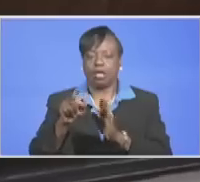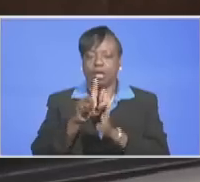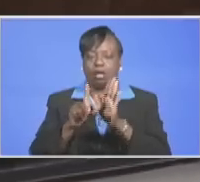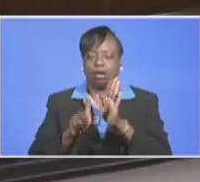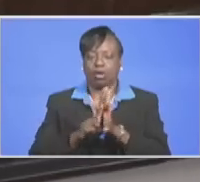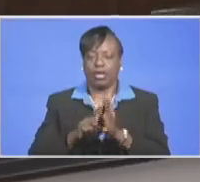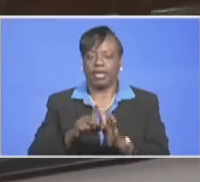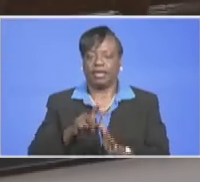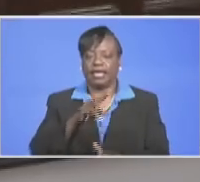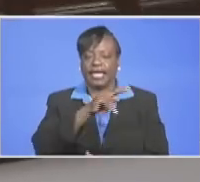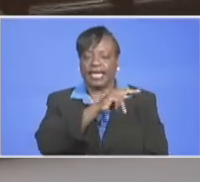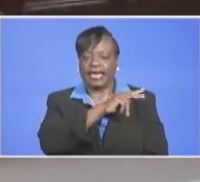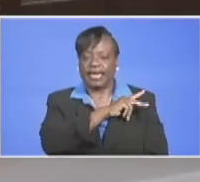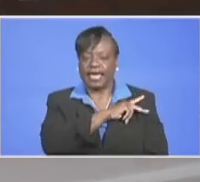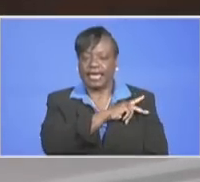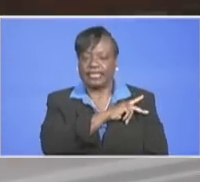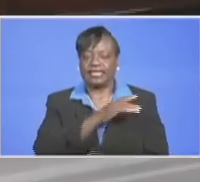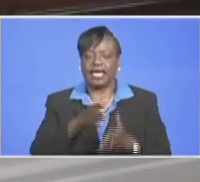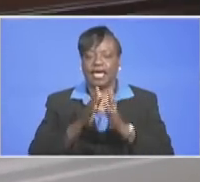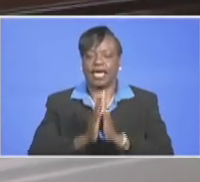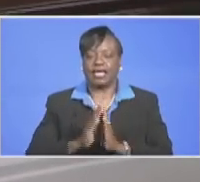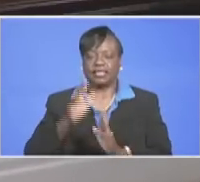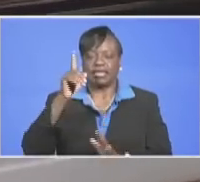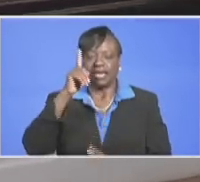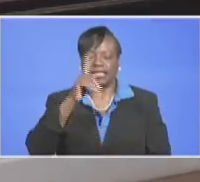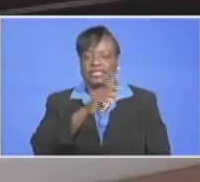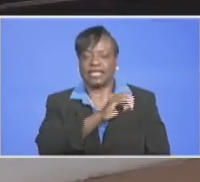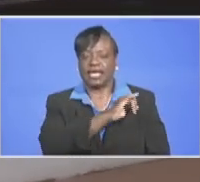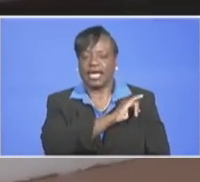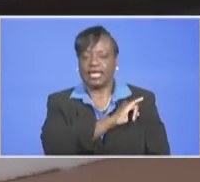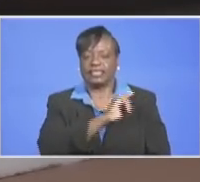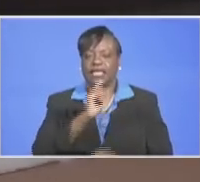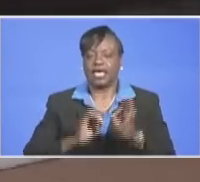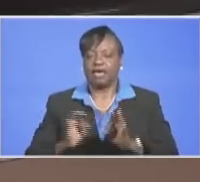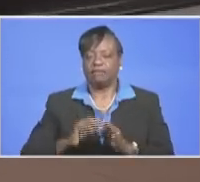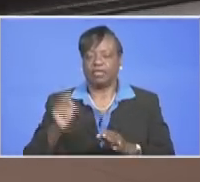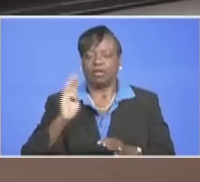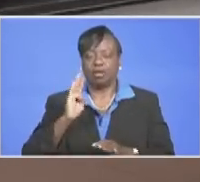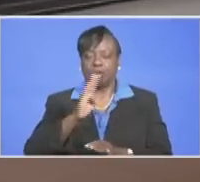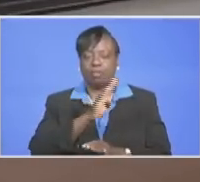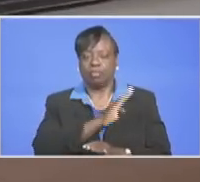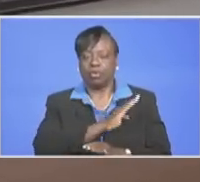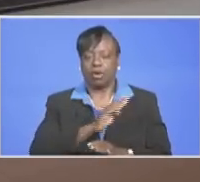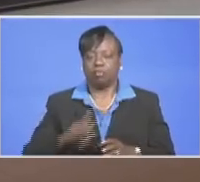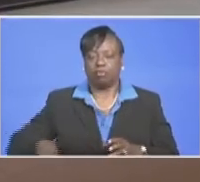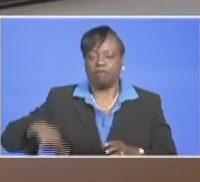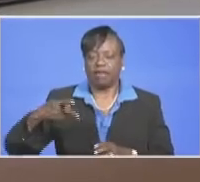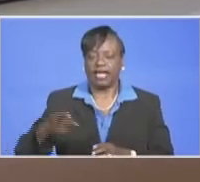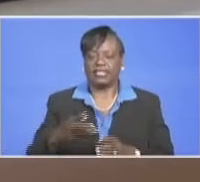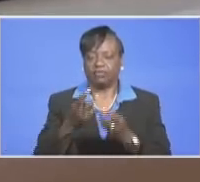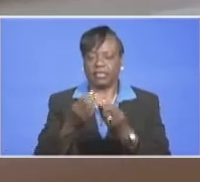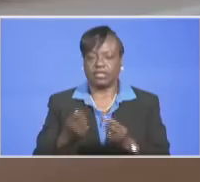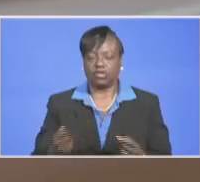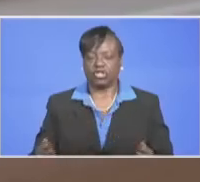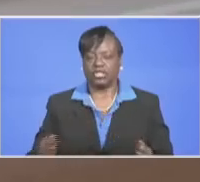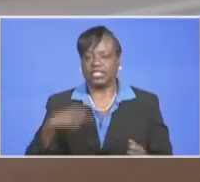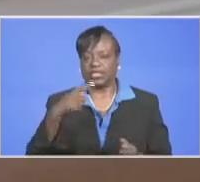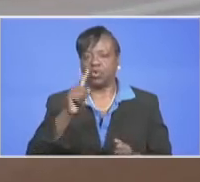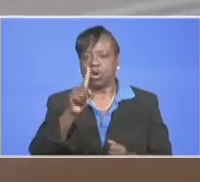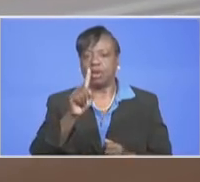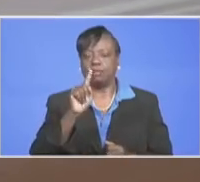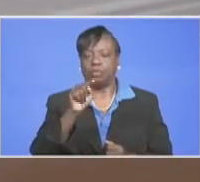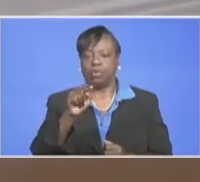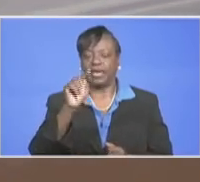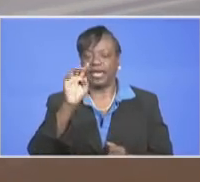if the board provides a resolution, and she responded, "Not all the time it happens." Attorney Knight told the court that a $1.8 million contract